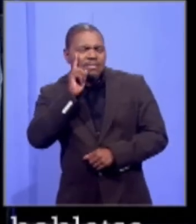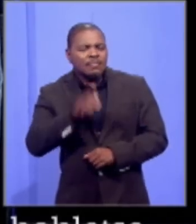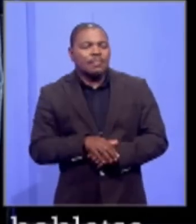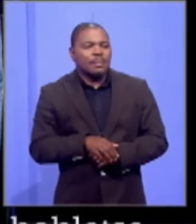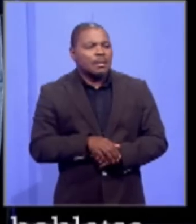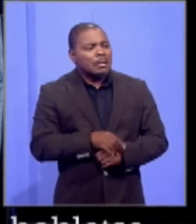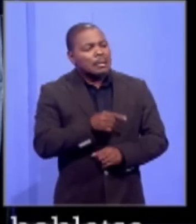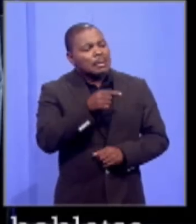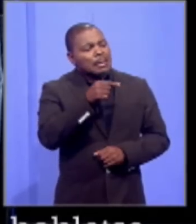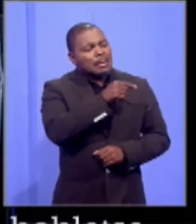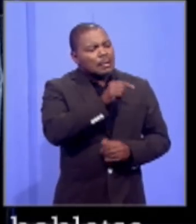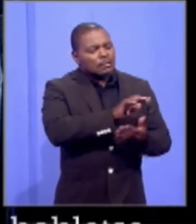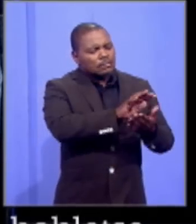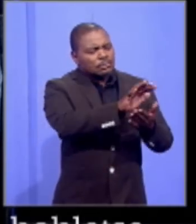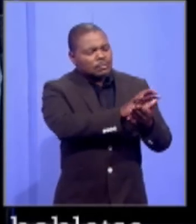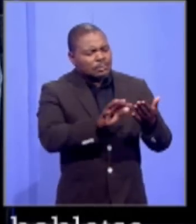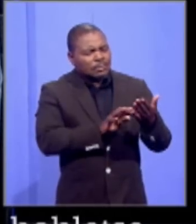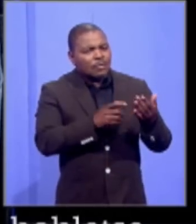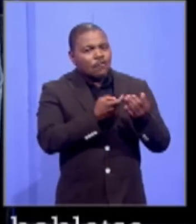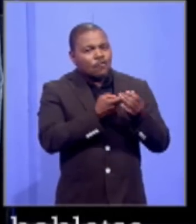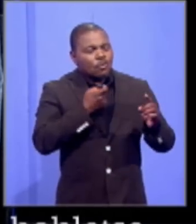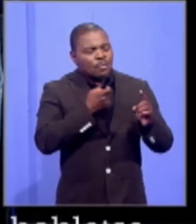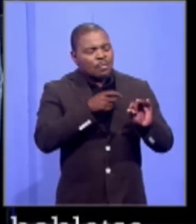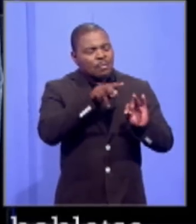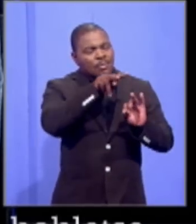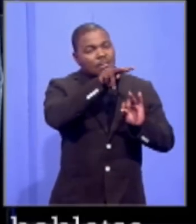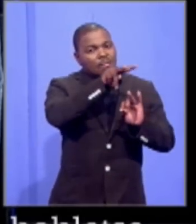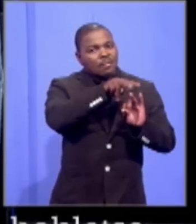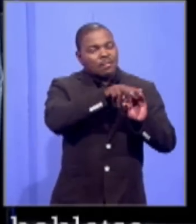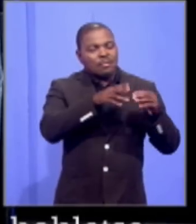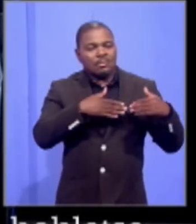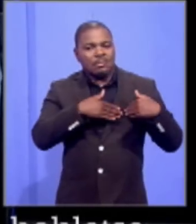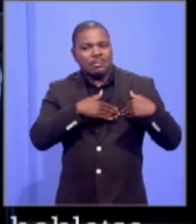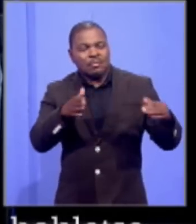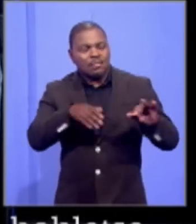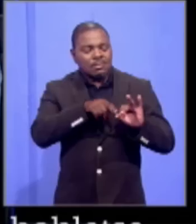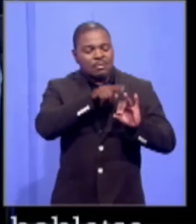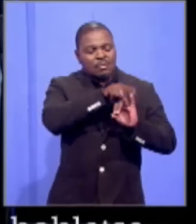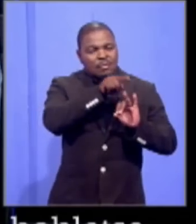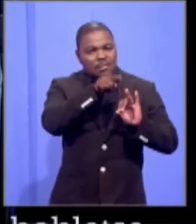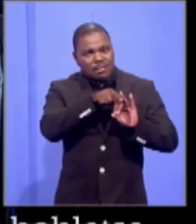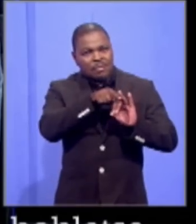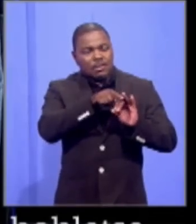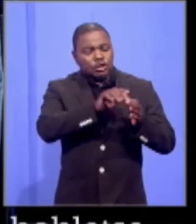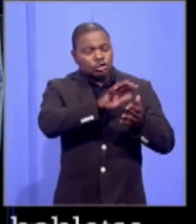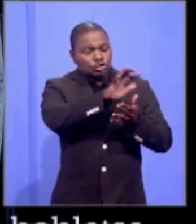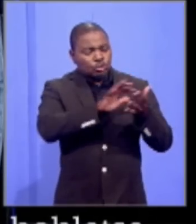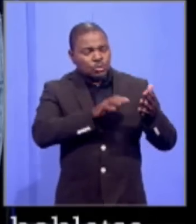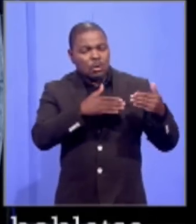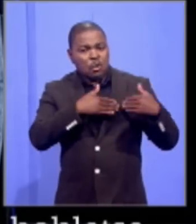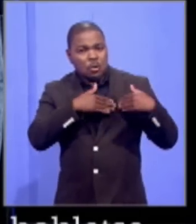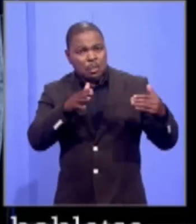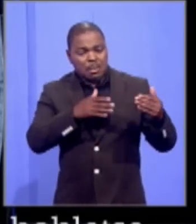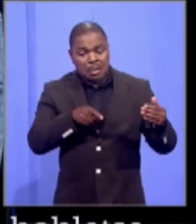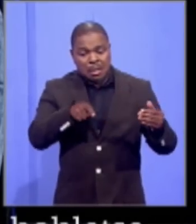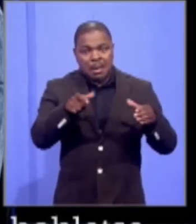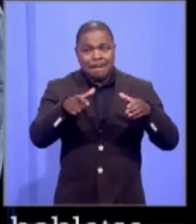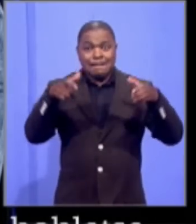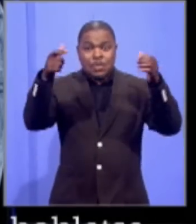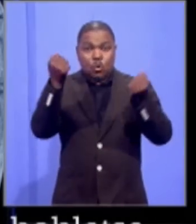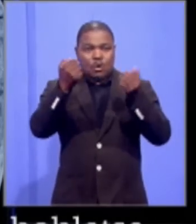amogela ditatamente tša boipolelo tša balafotofatšwa wa mathomo le wa bobedi go di amogela e